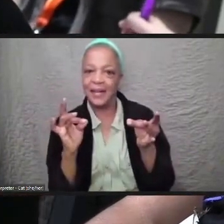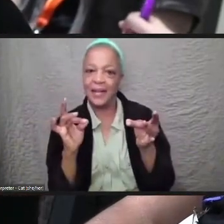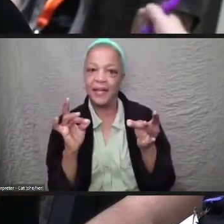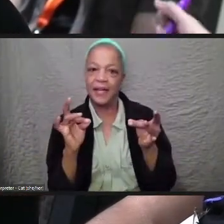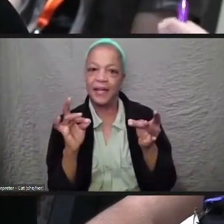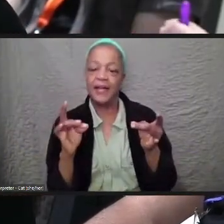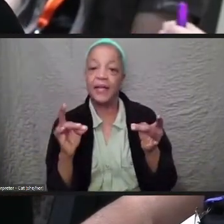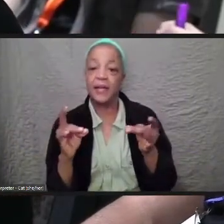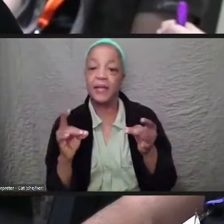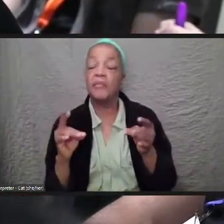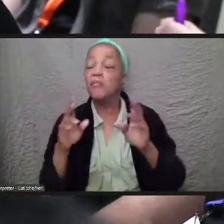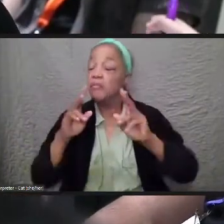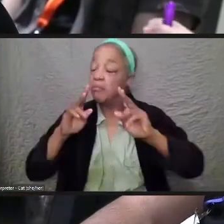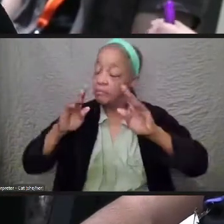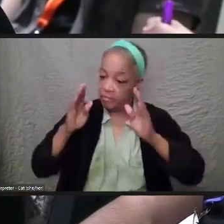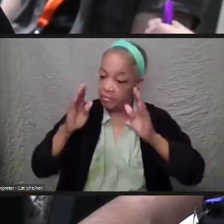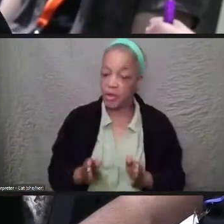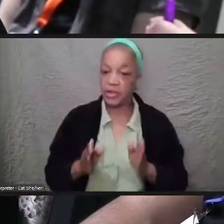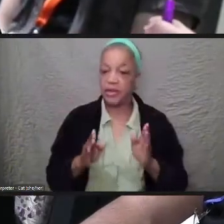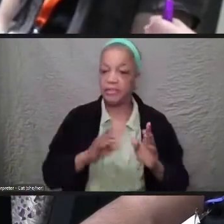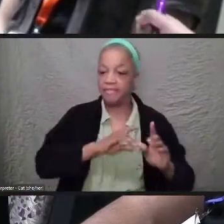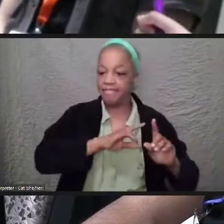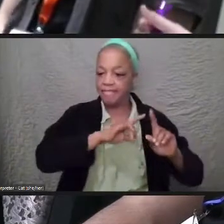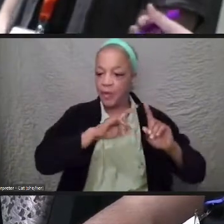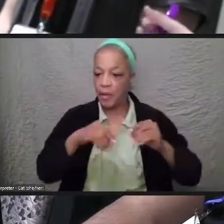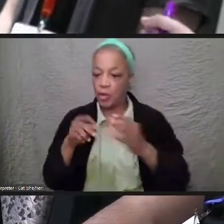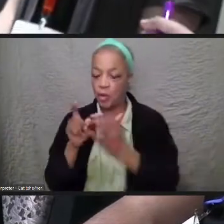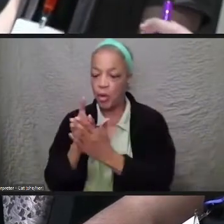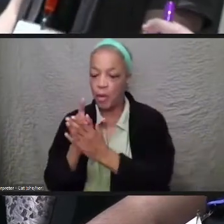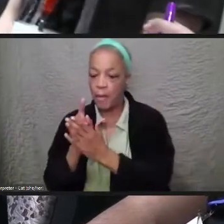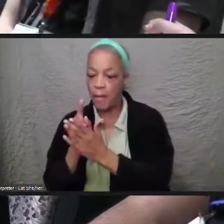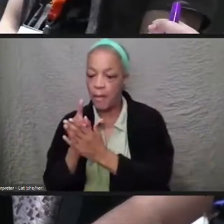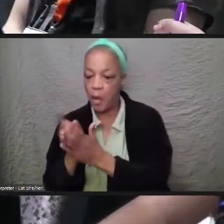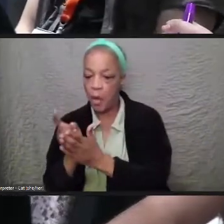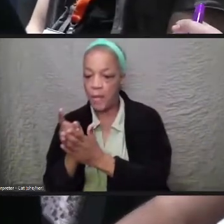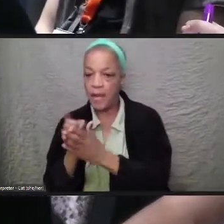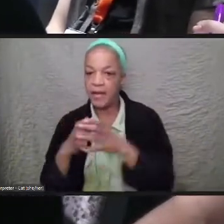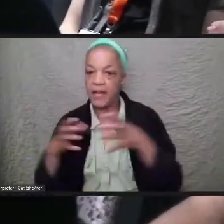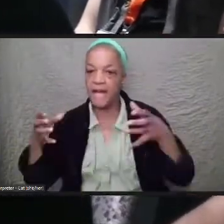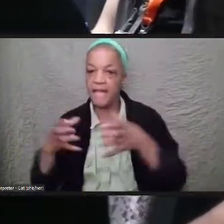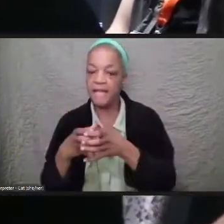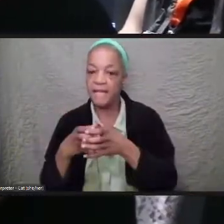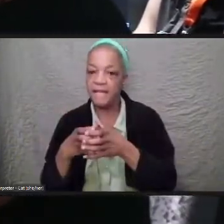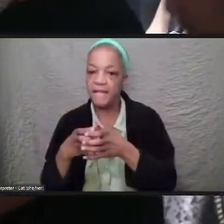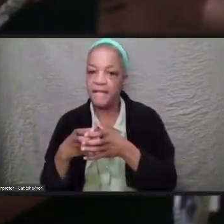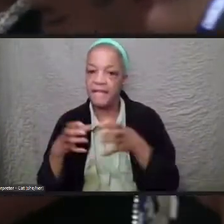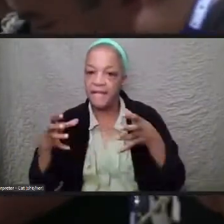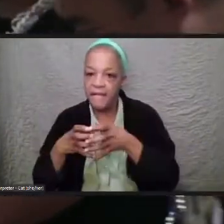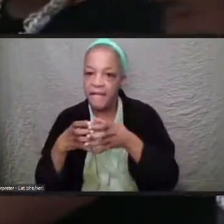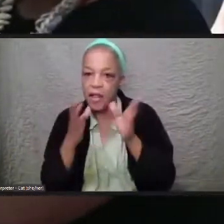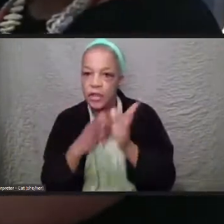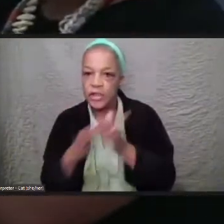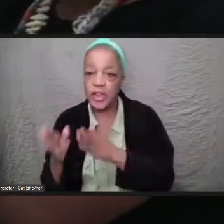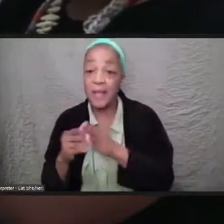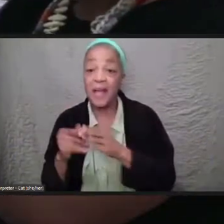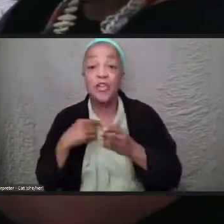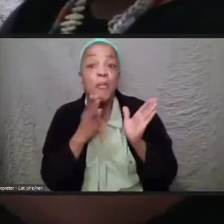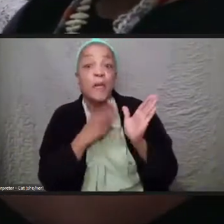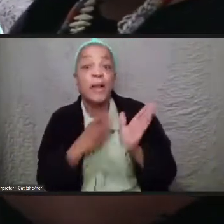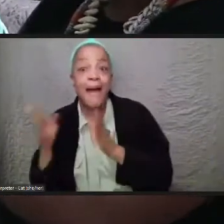come to a moment of fellowship planning to